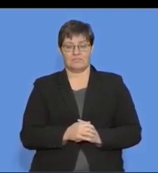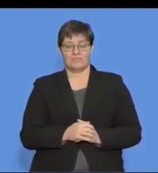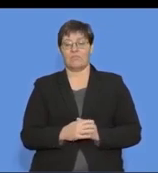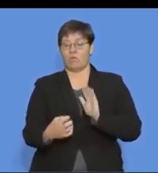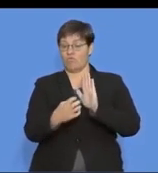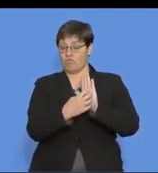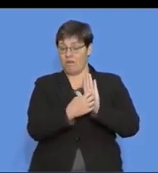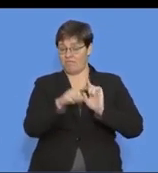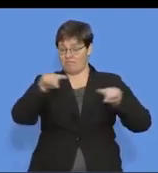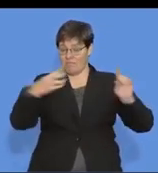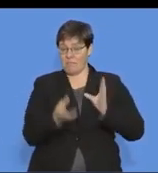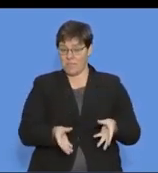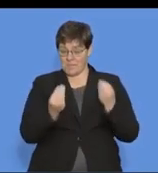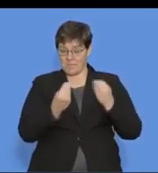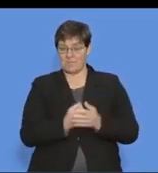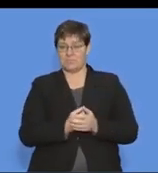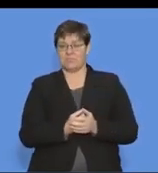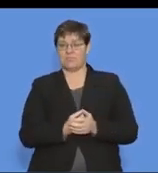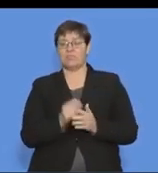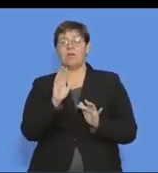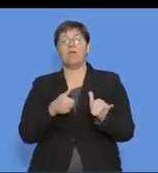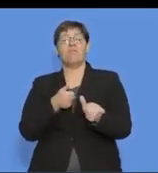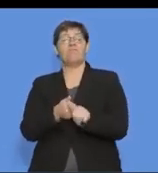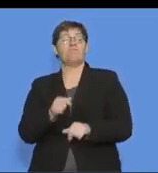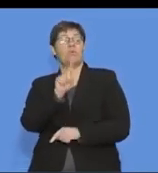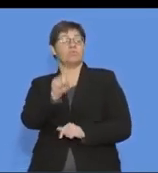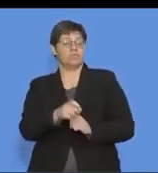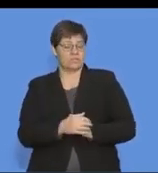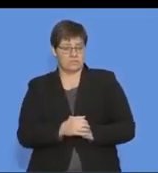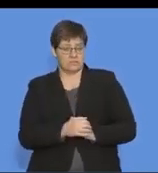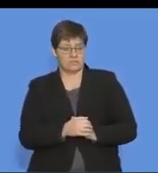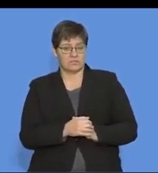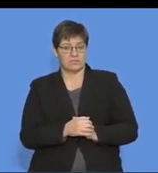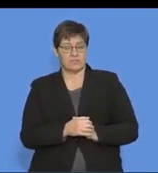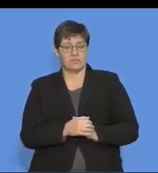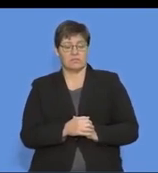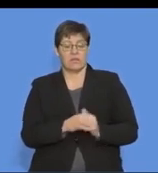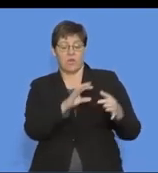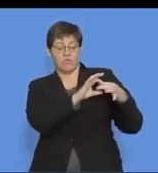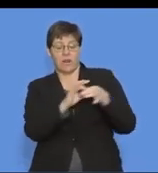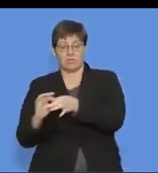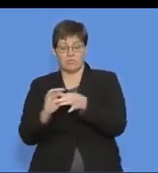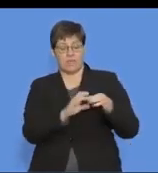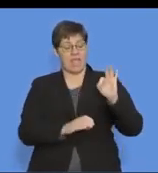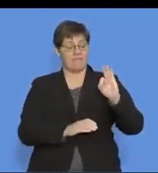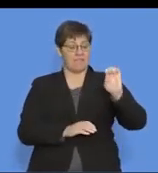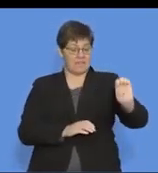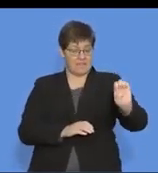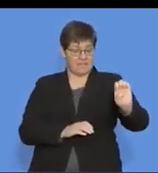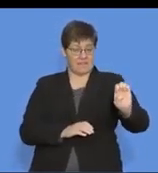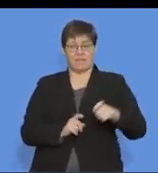is our graph that was obtained, and then the follow-up question says, what relationship between electrostatic